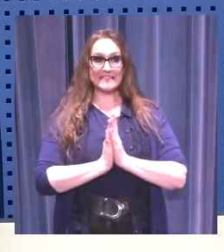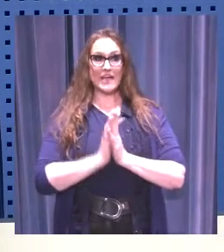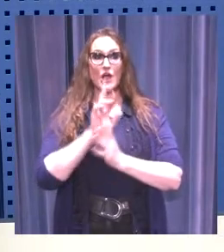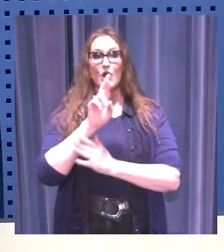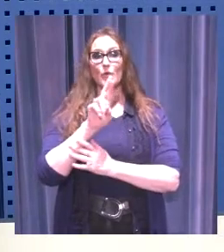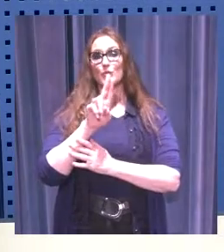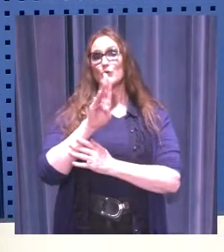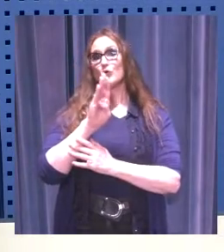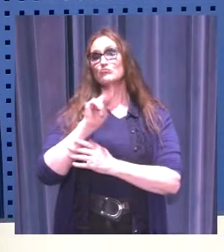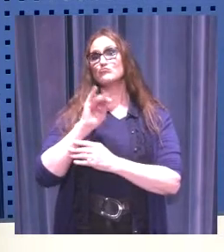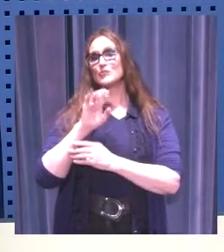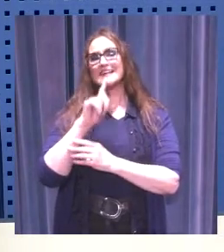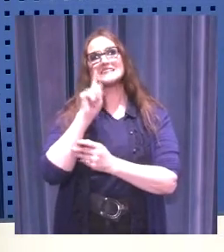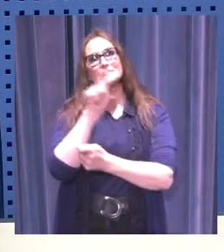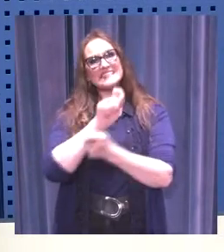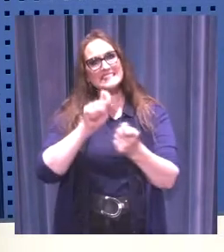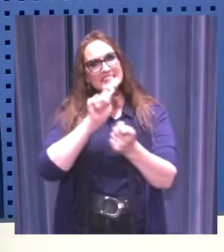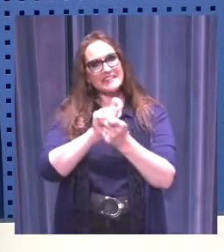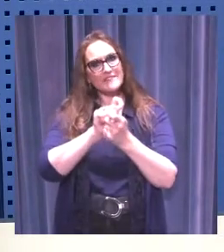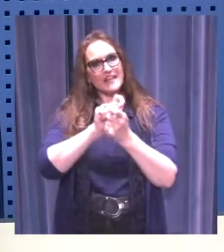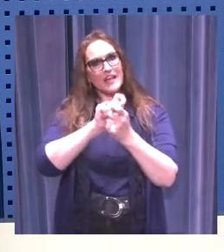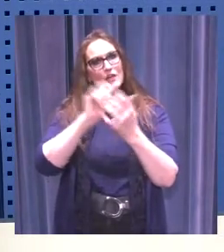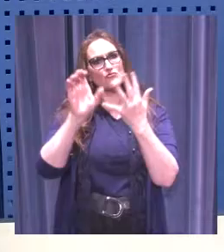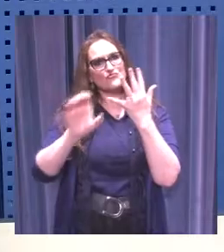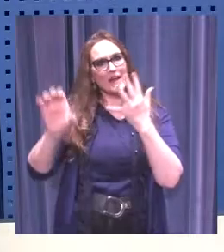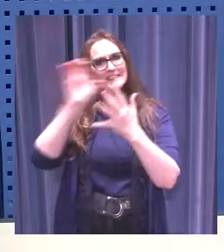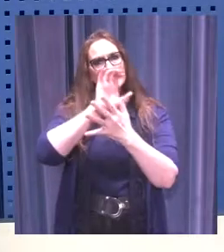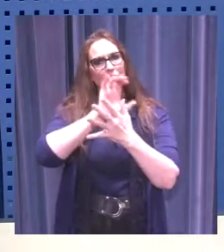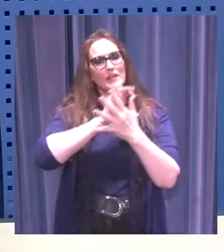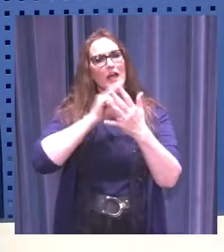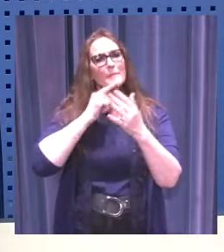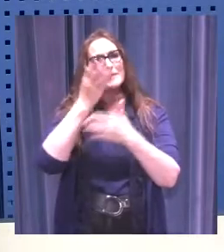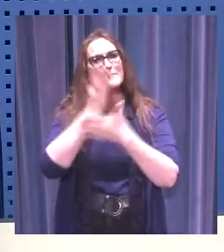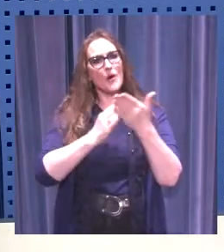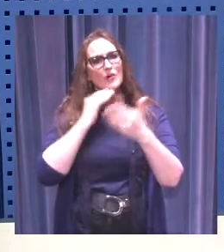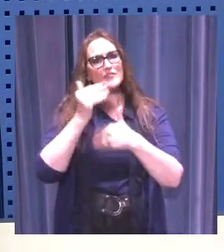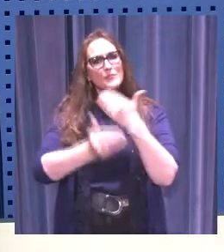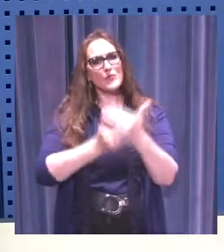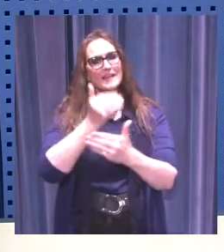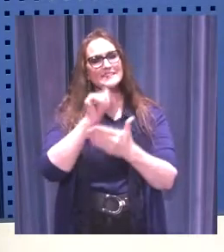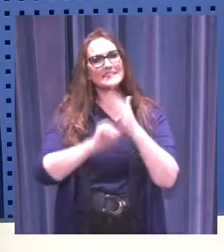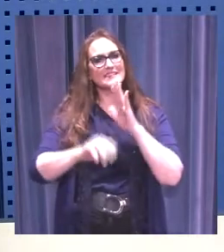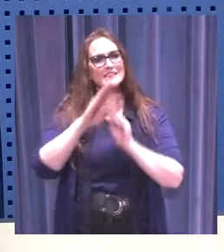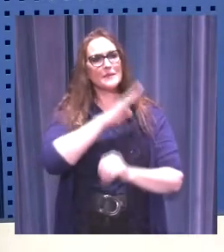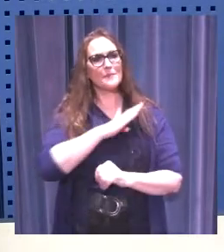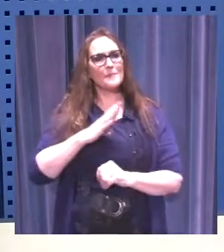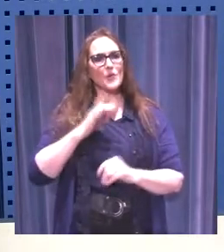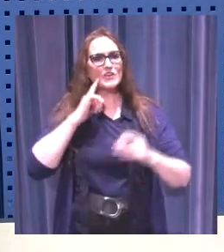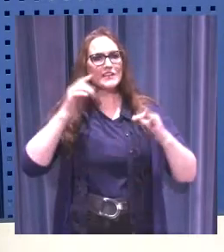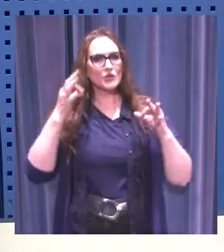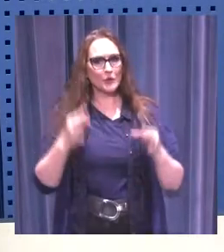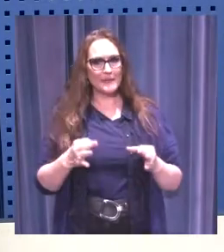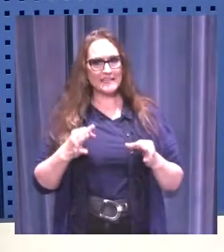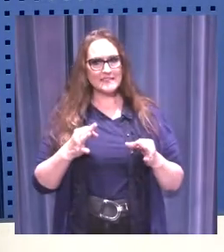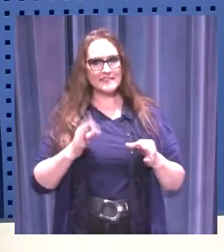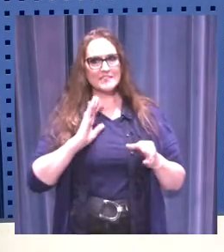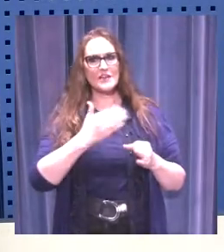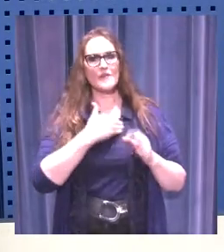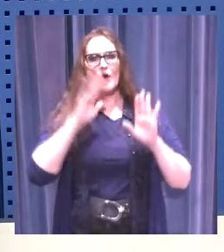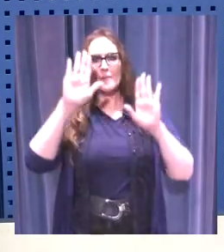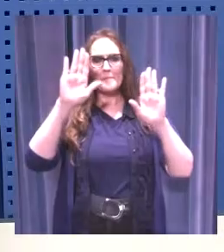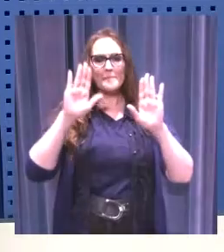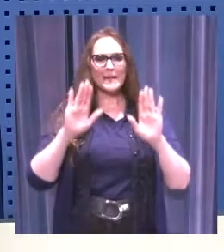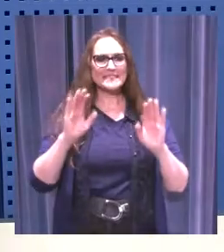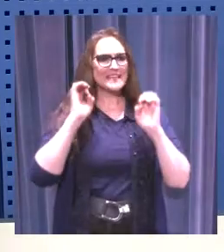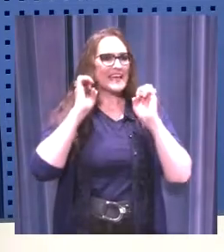rubric, specific criteria, be part of the process that the board determines of our amazing